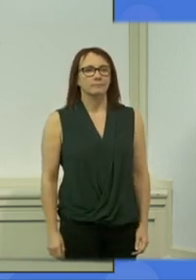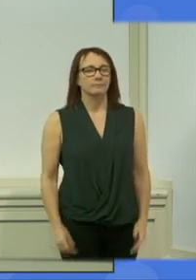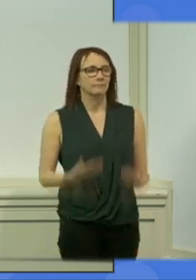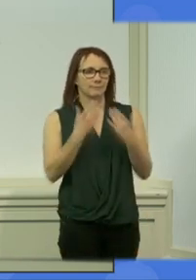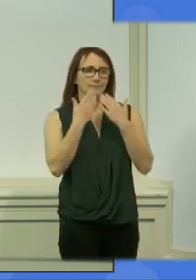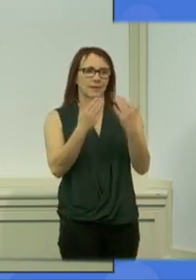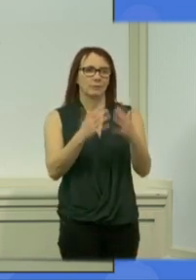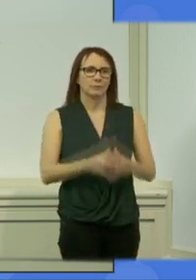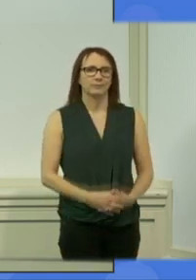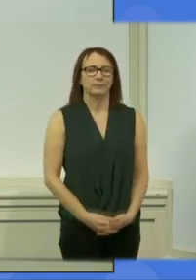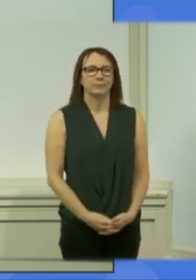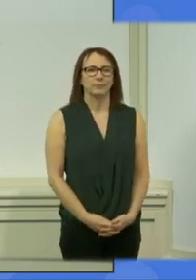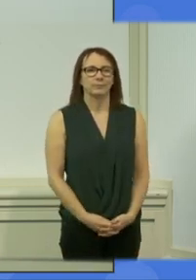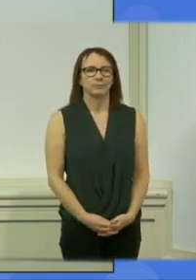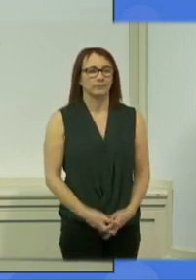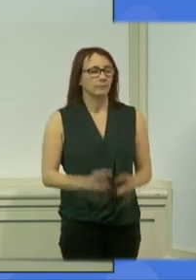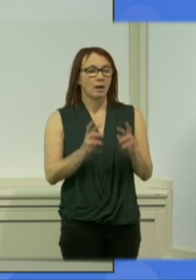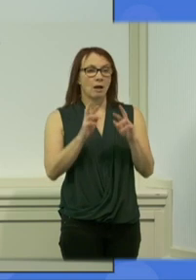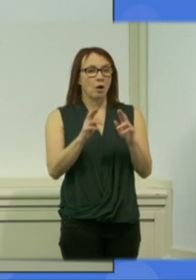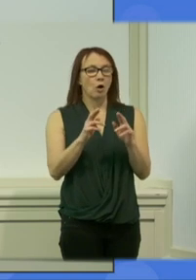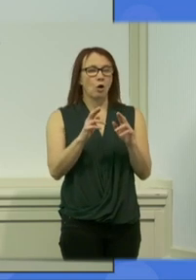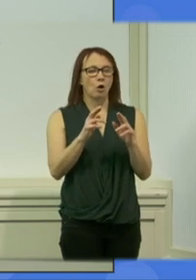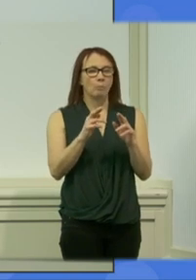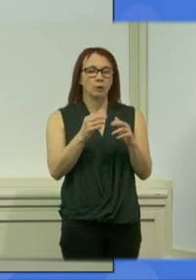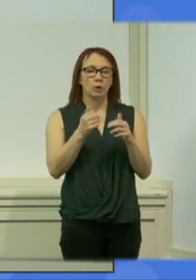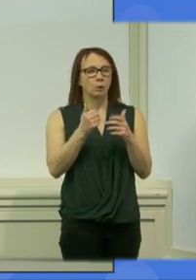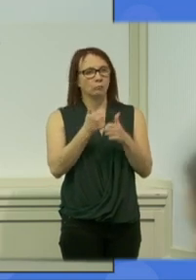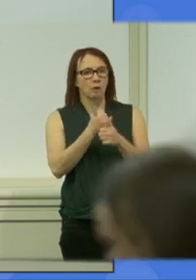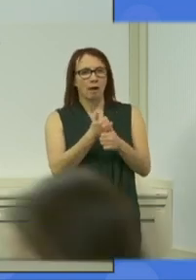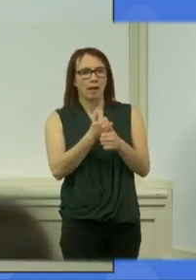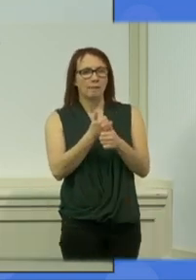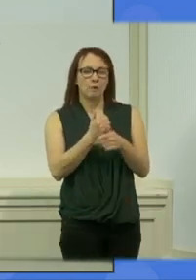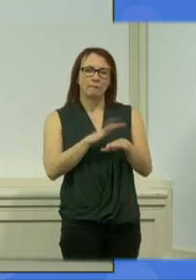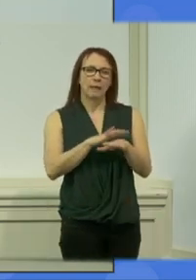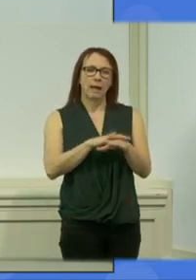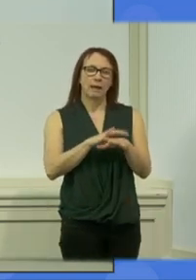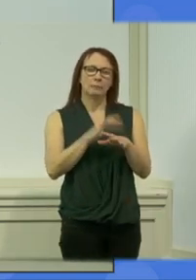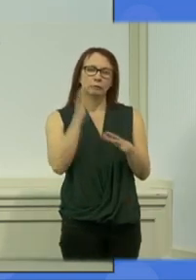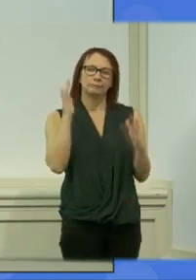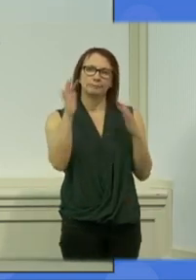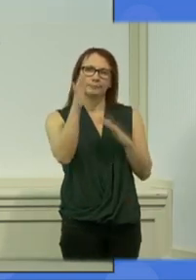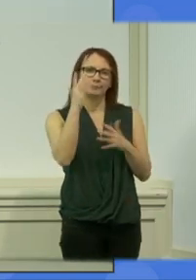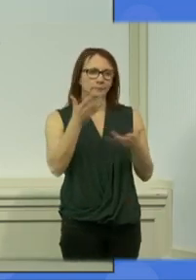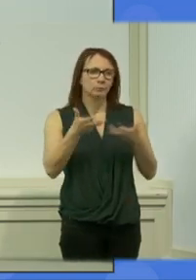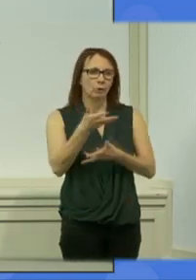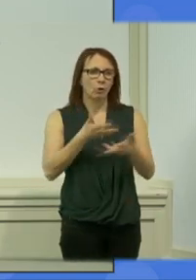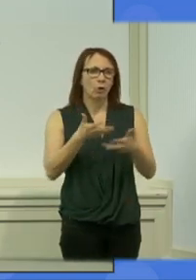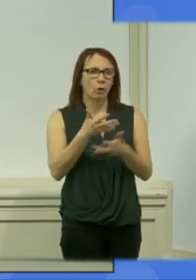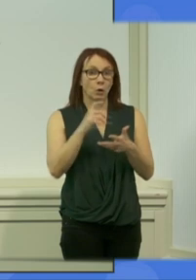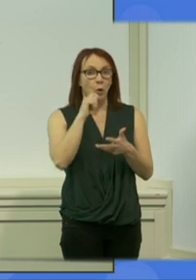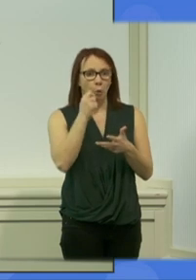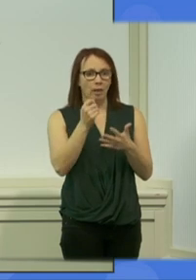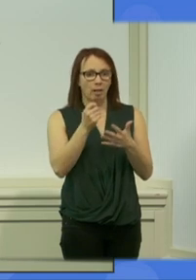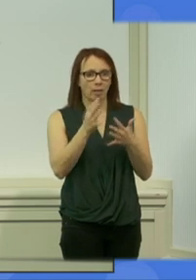Thank you. I hope you found it helpful to have a little bit of space between the speakers, and we will be continuing that pattern for the